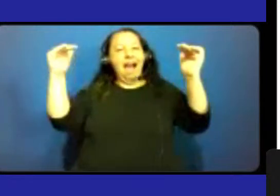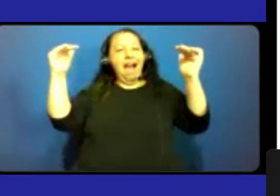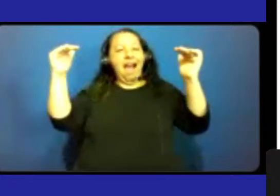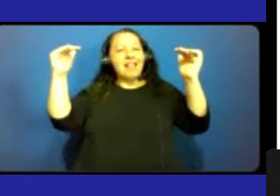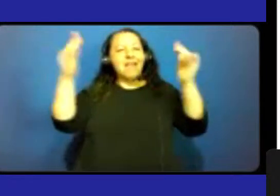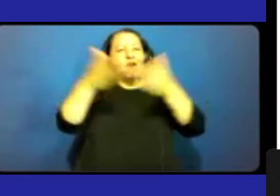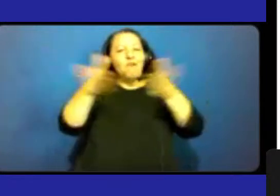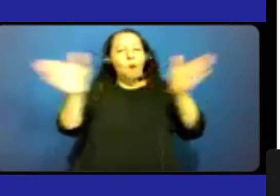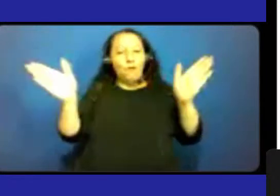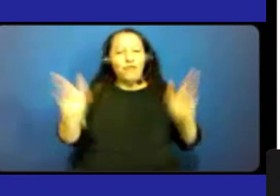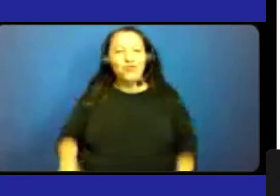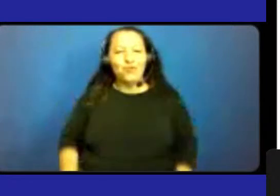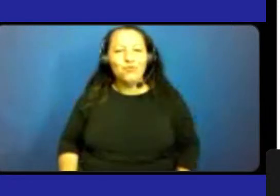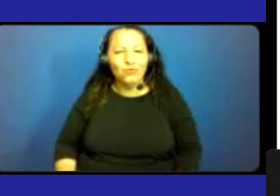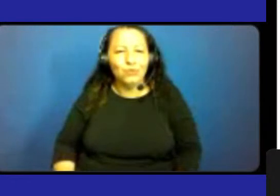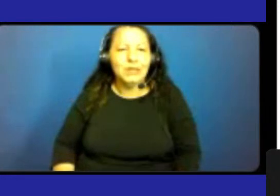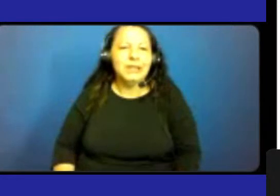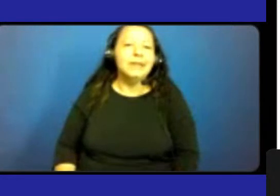next,